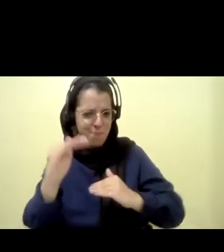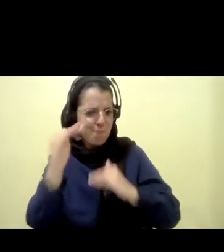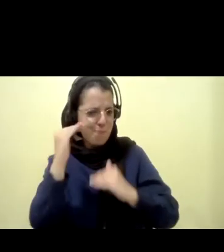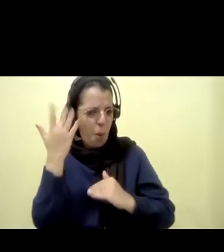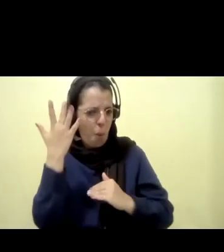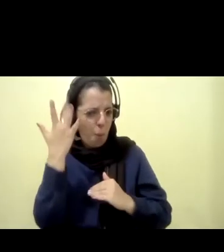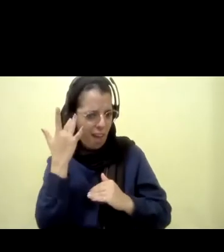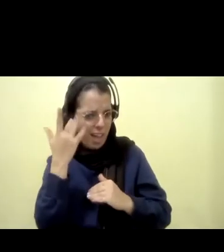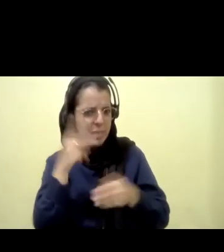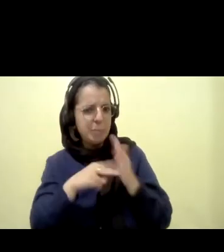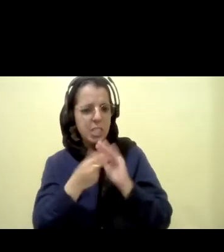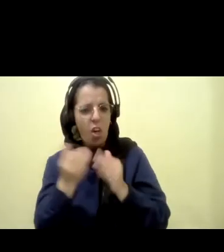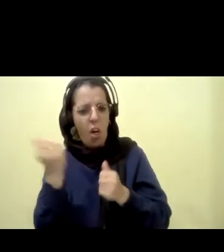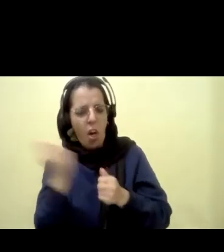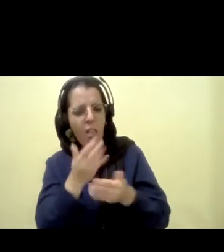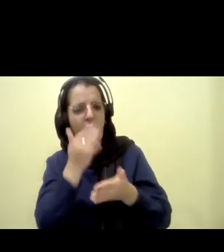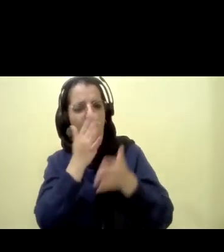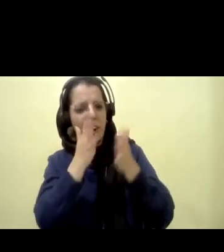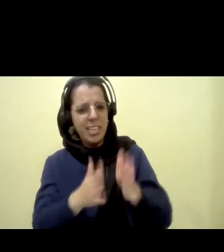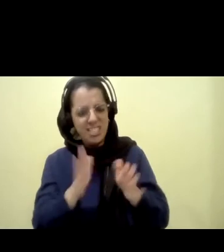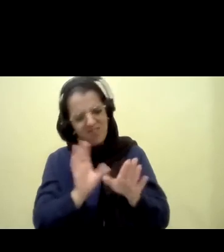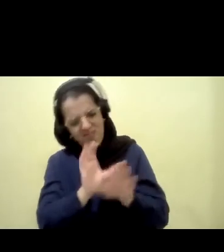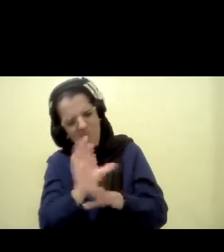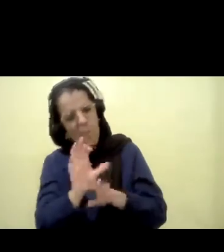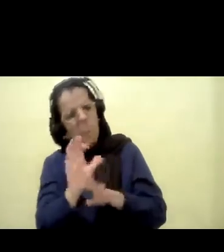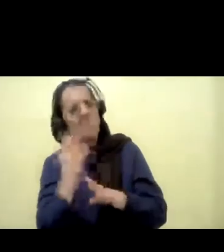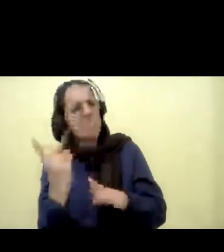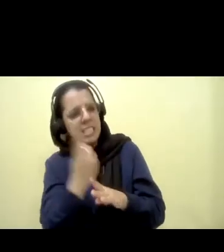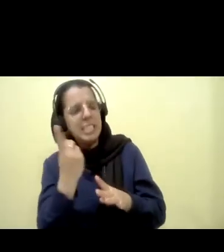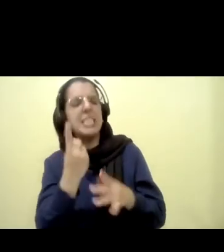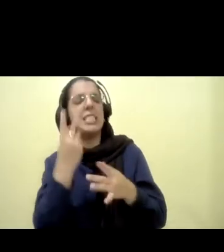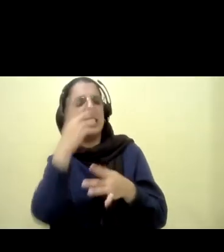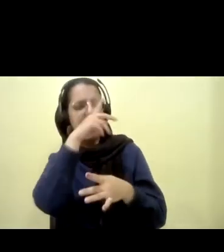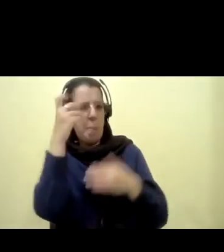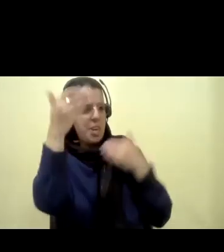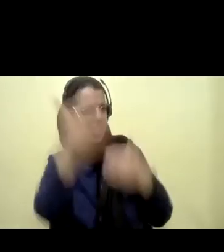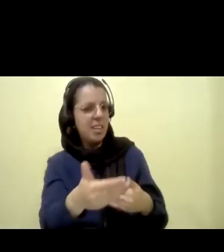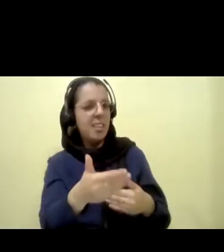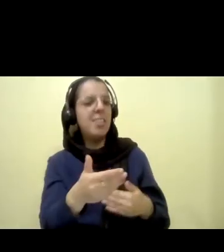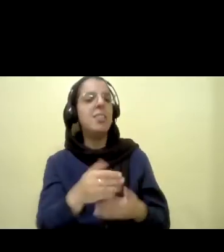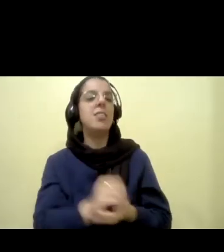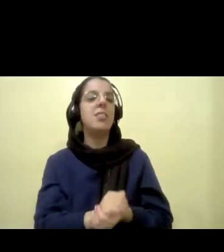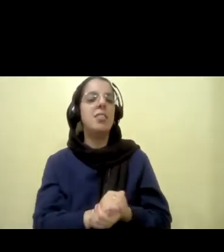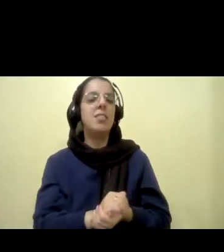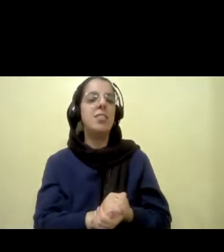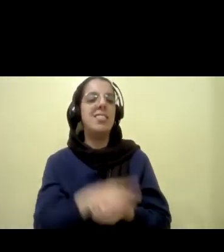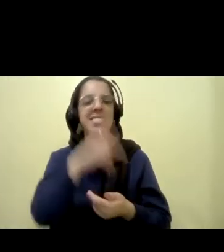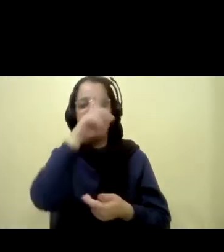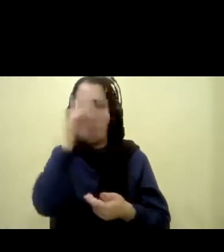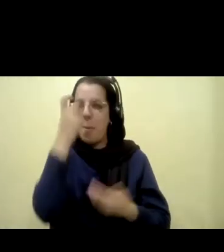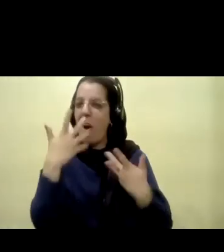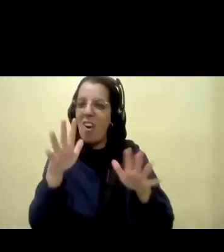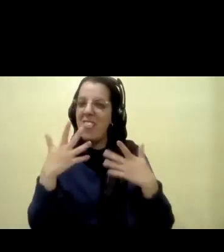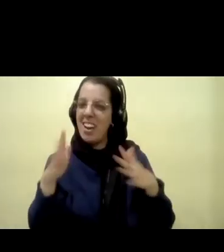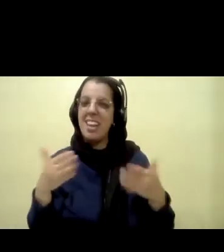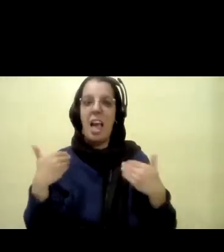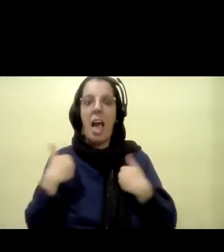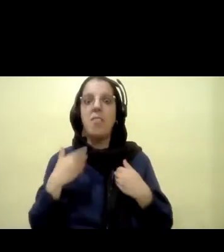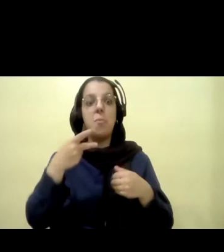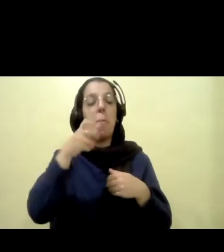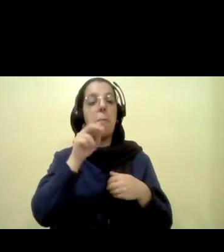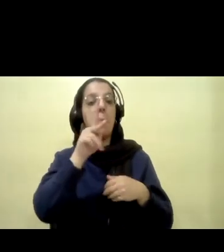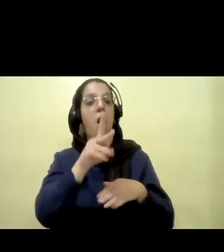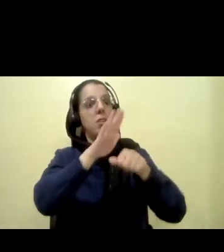forcing everyone into just a summer? And summer is the time for parks where there is quite a great deal of pressure on parks